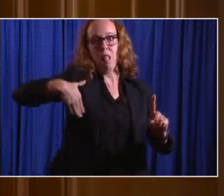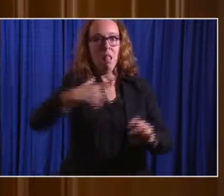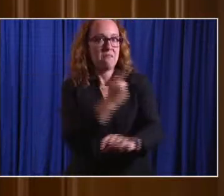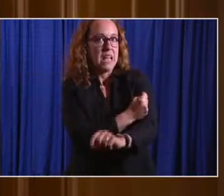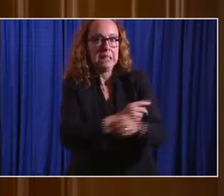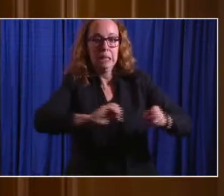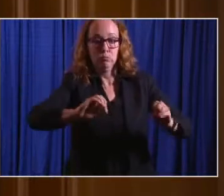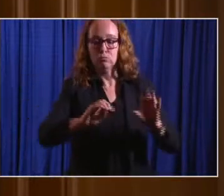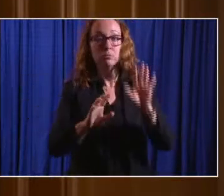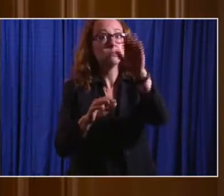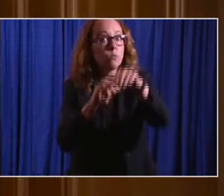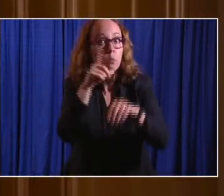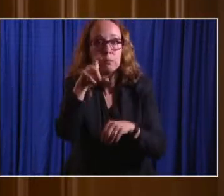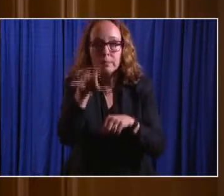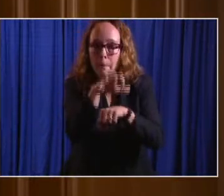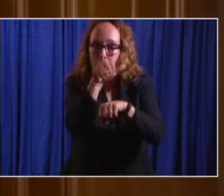necessary,